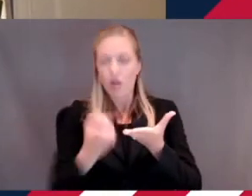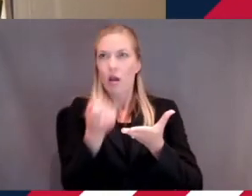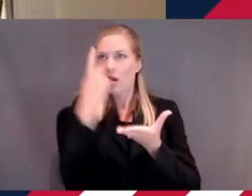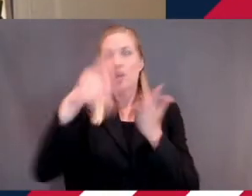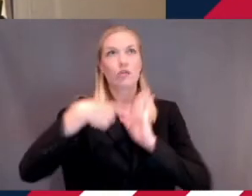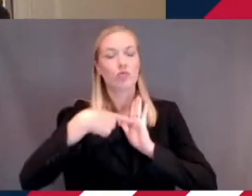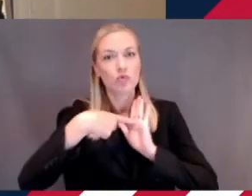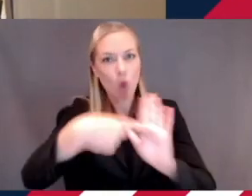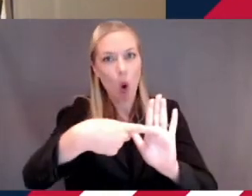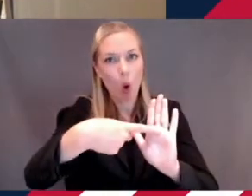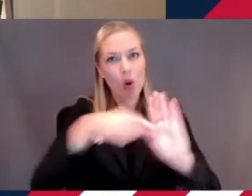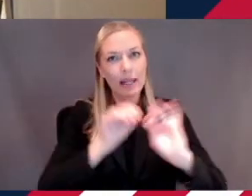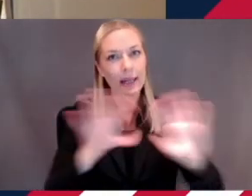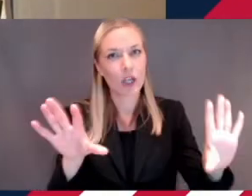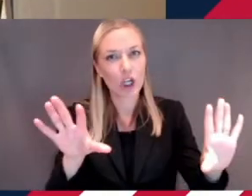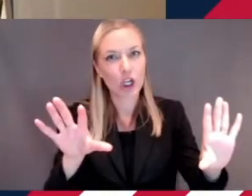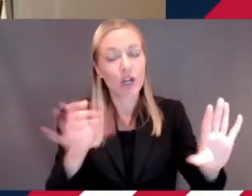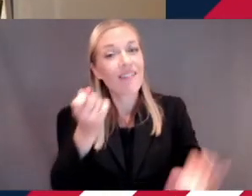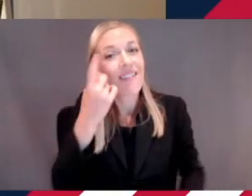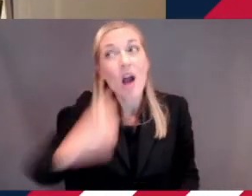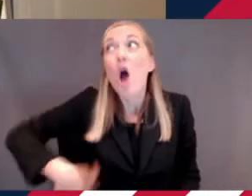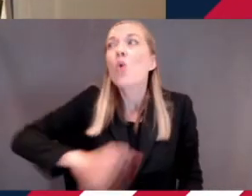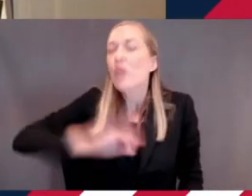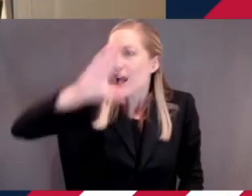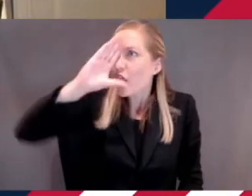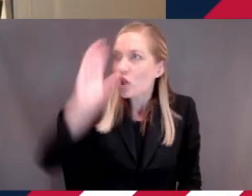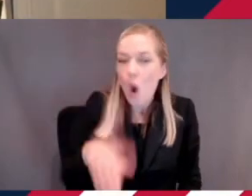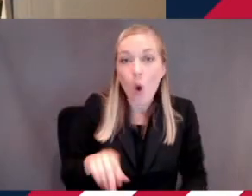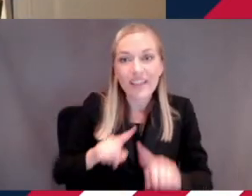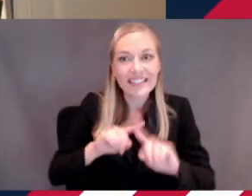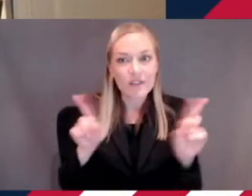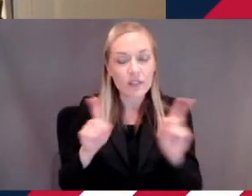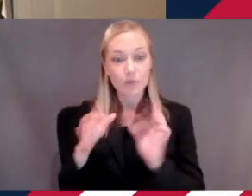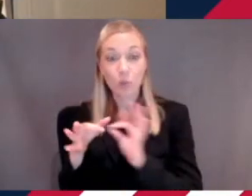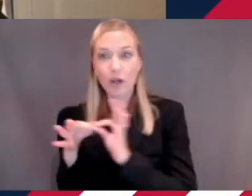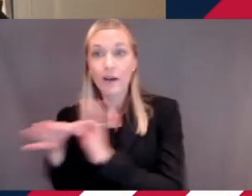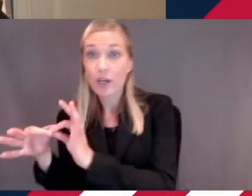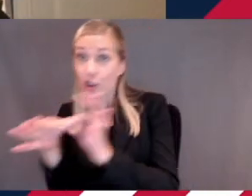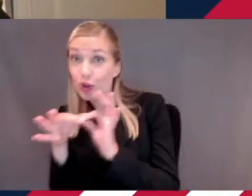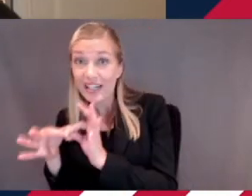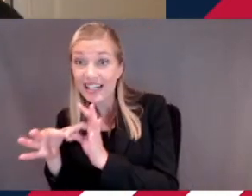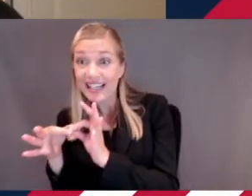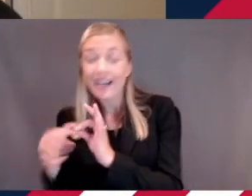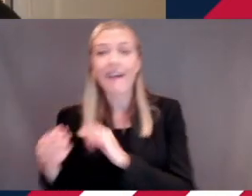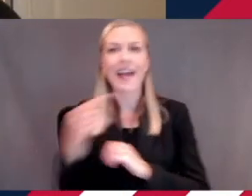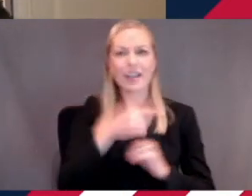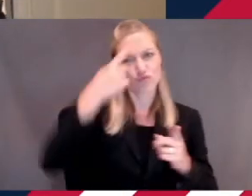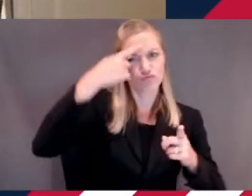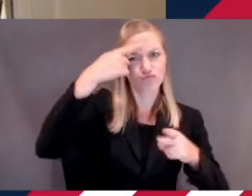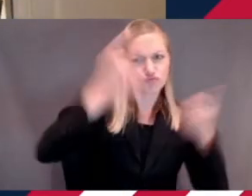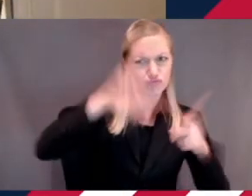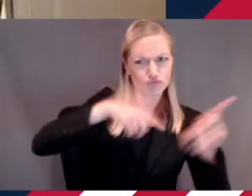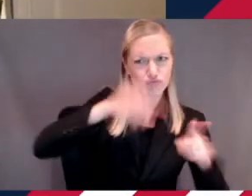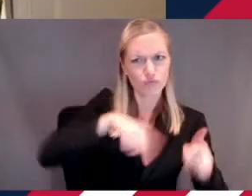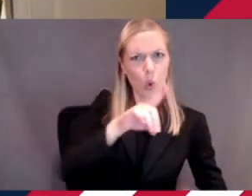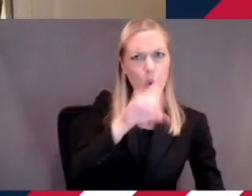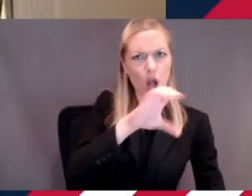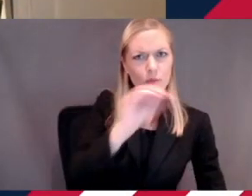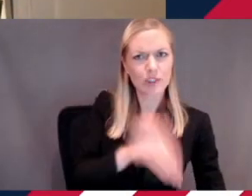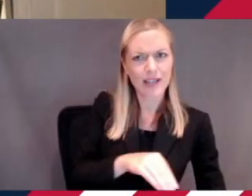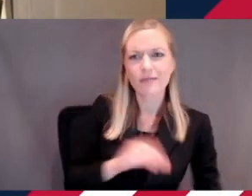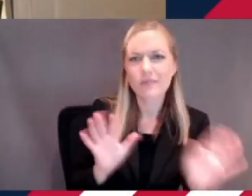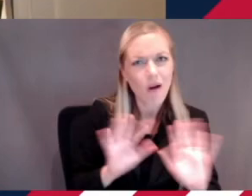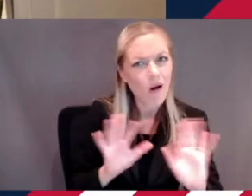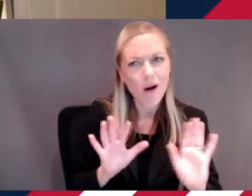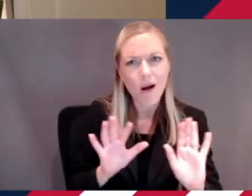understand the difference between unity and unanimity. We're not asking everyone to agree with everything that one person says.